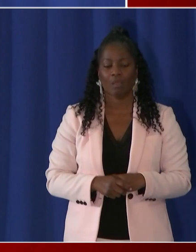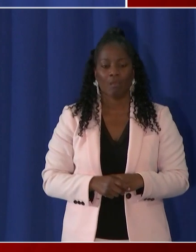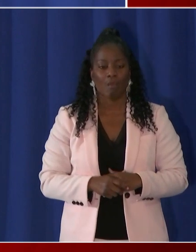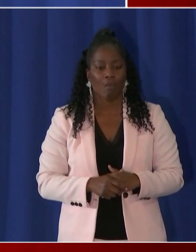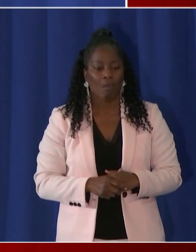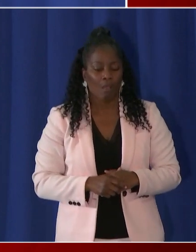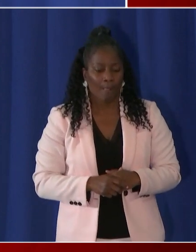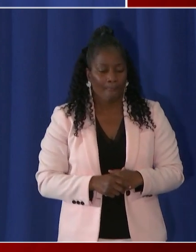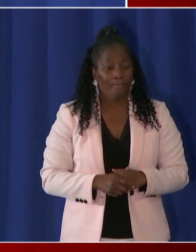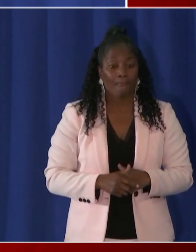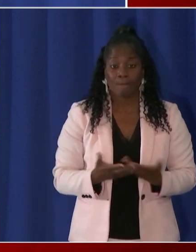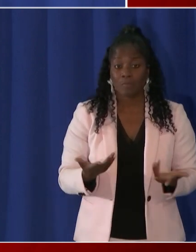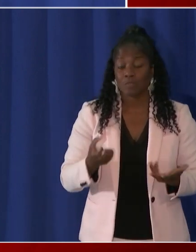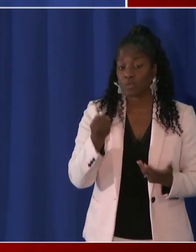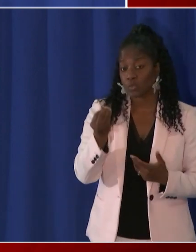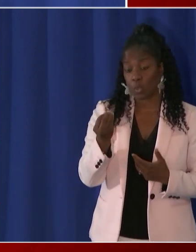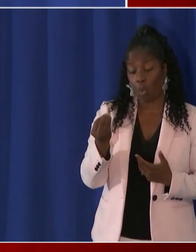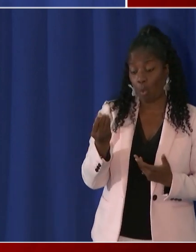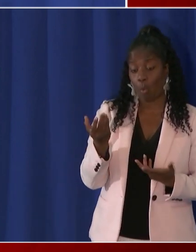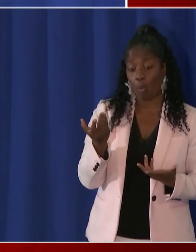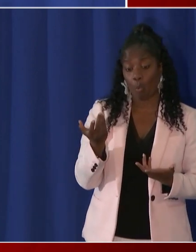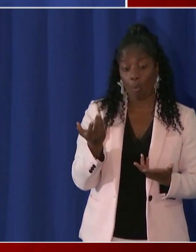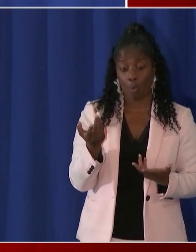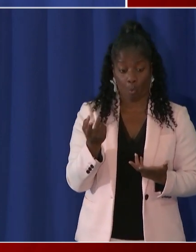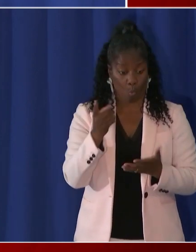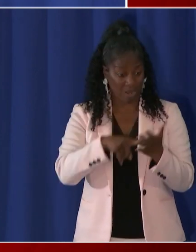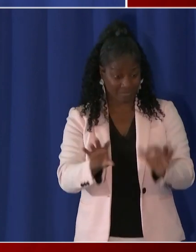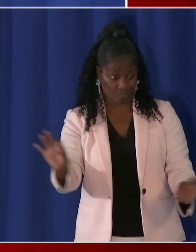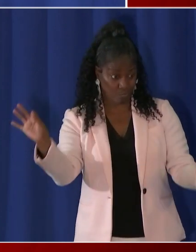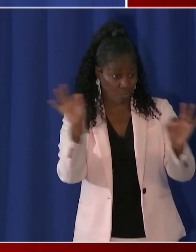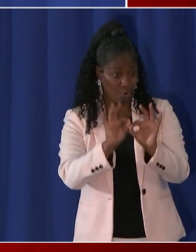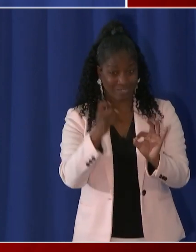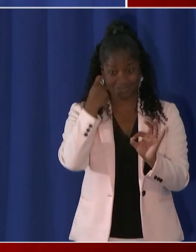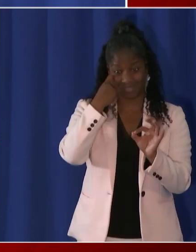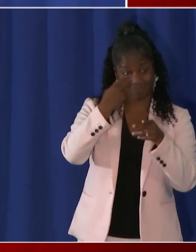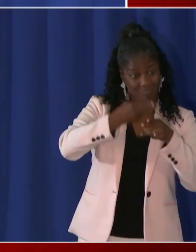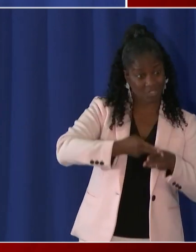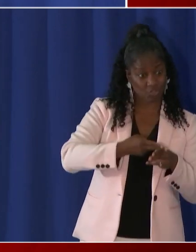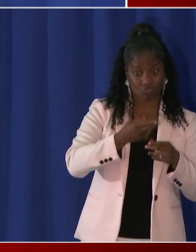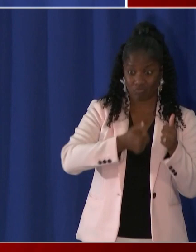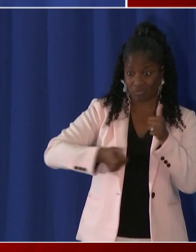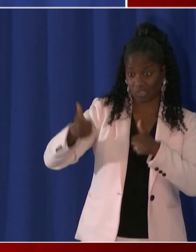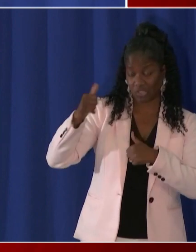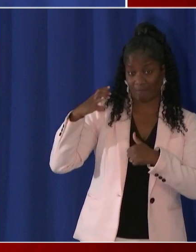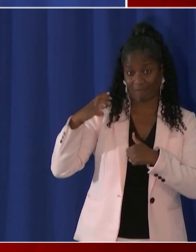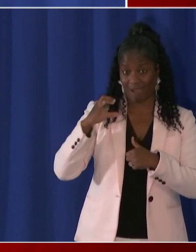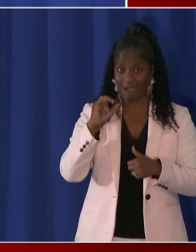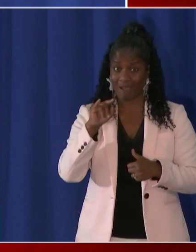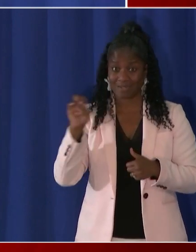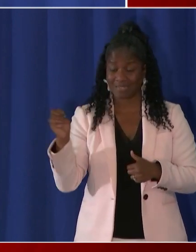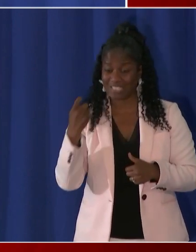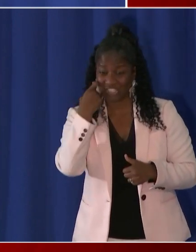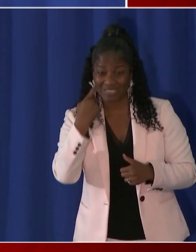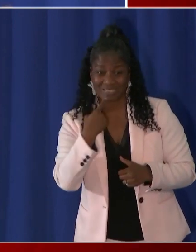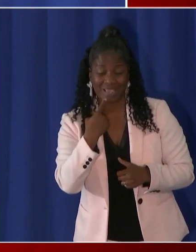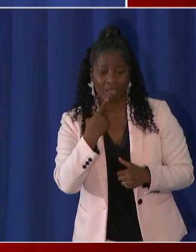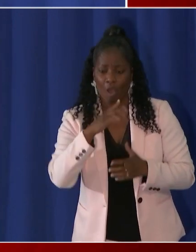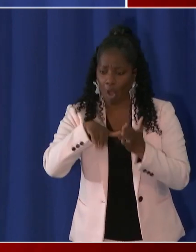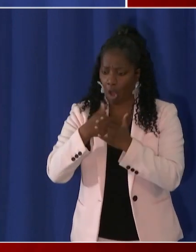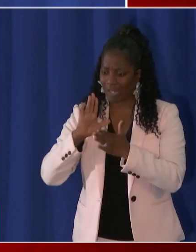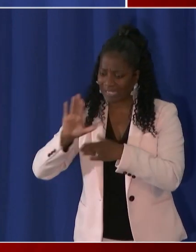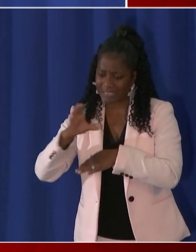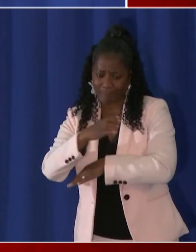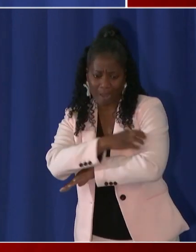what is important, however, is just like the chief said, that he's going to do all in his power.